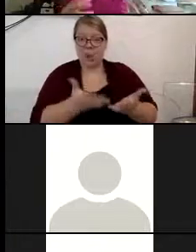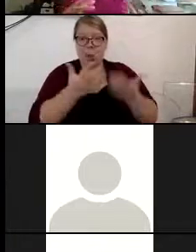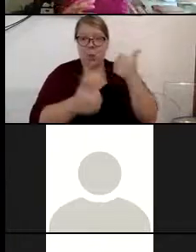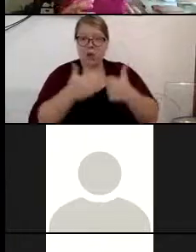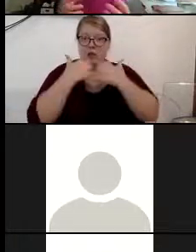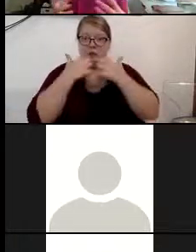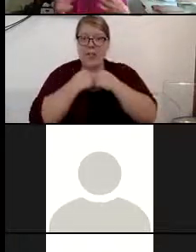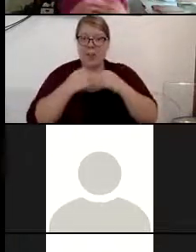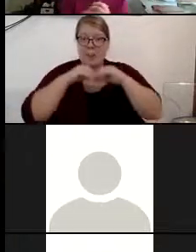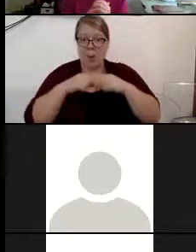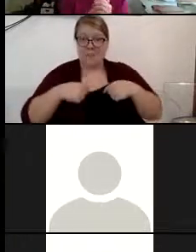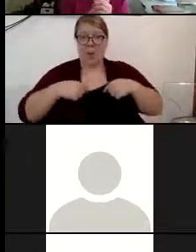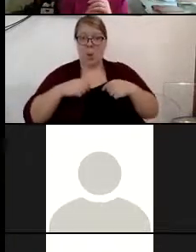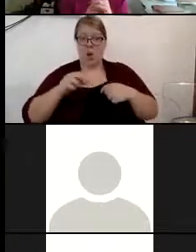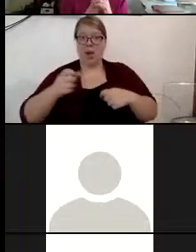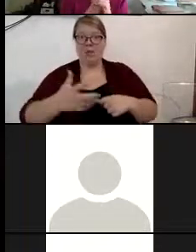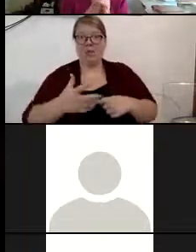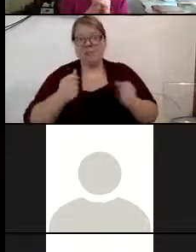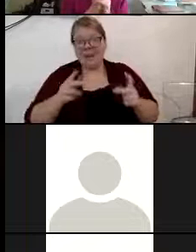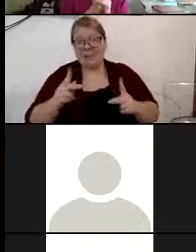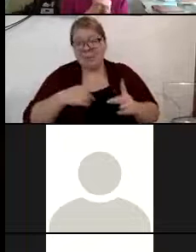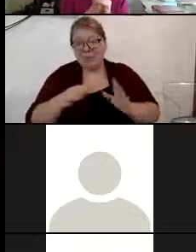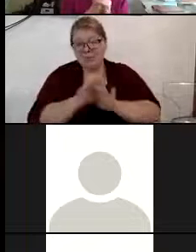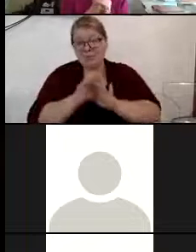or your gambling? They've chosen their gambling.